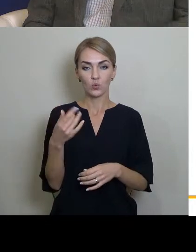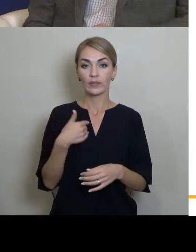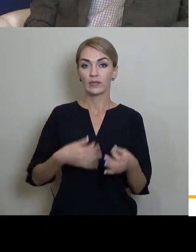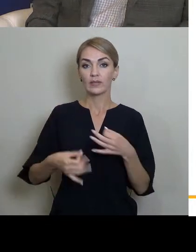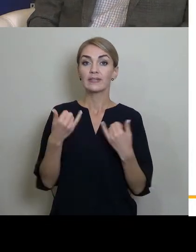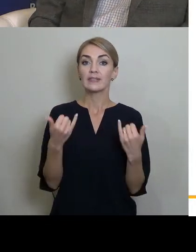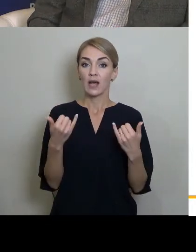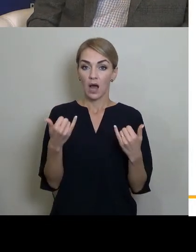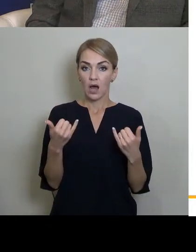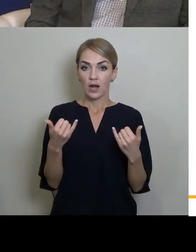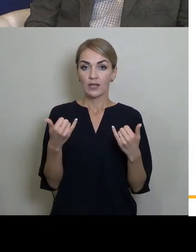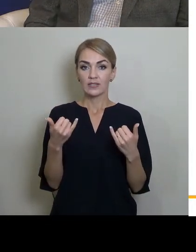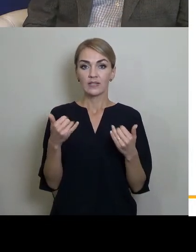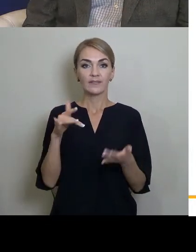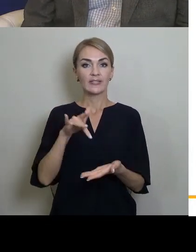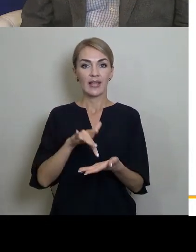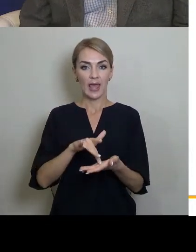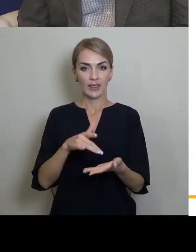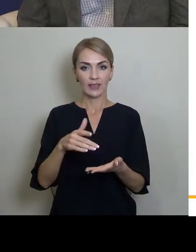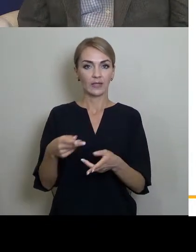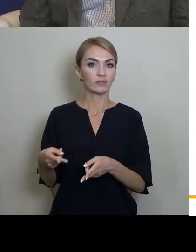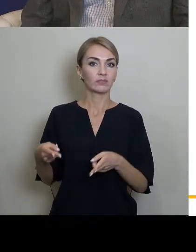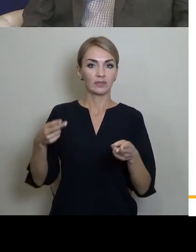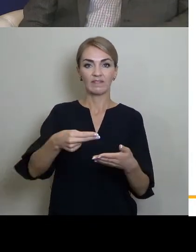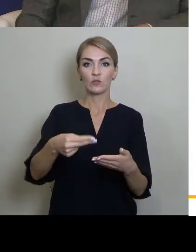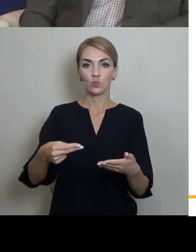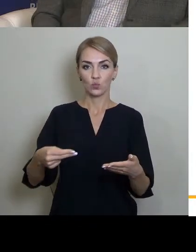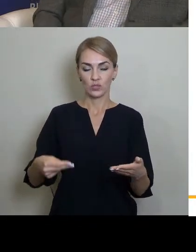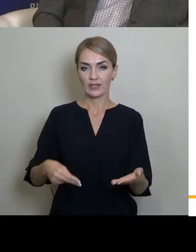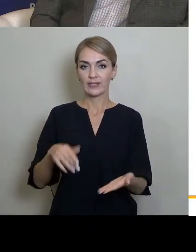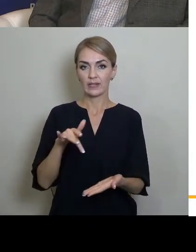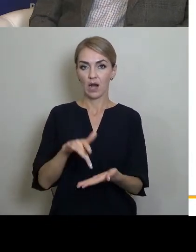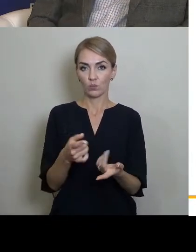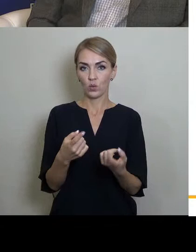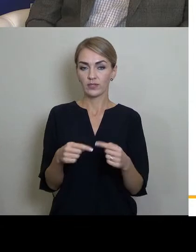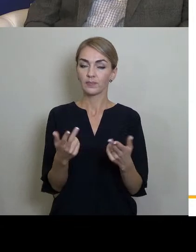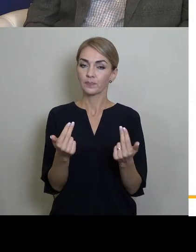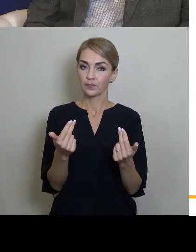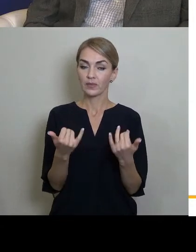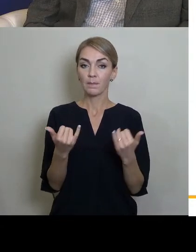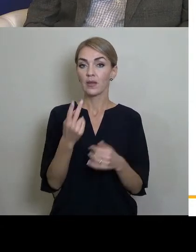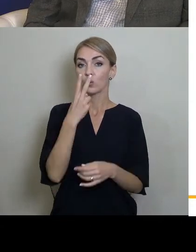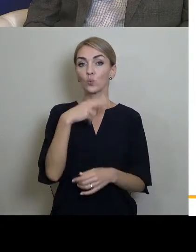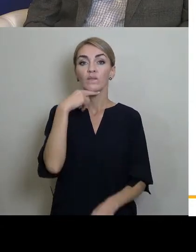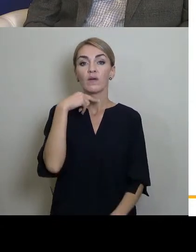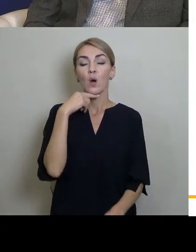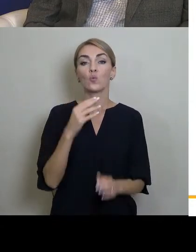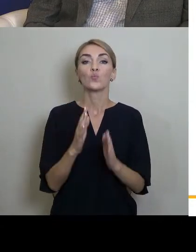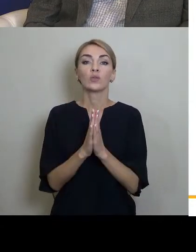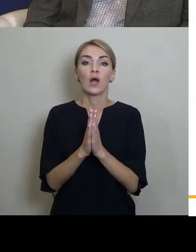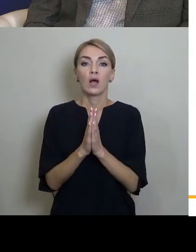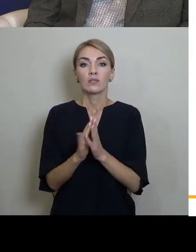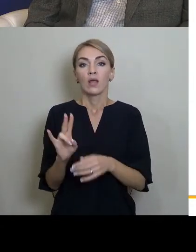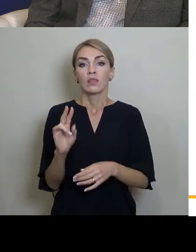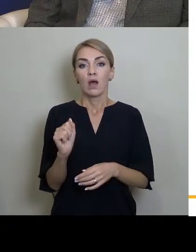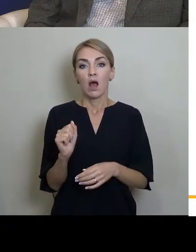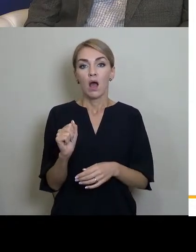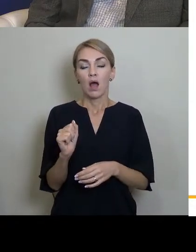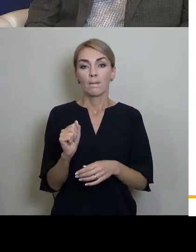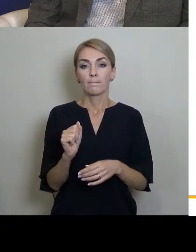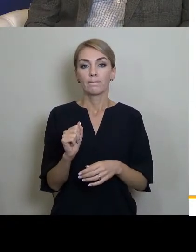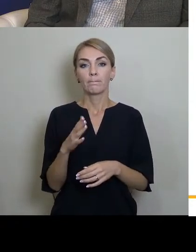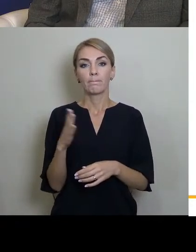the office of the central office of the party. But we've discussed it, yes, at the previous webinar, that it is being approved by the central